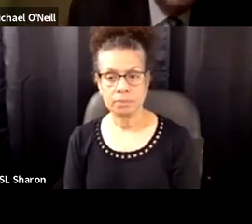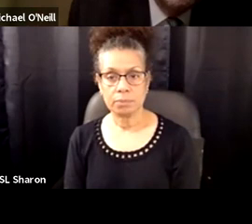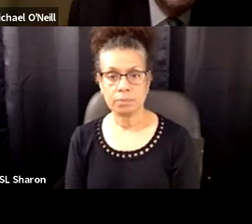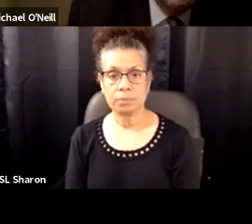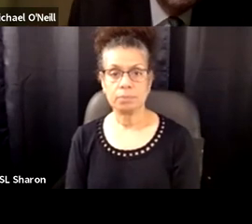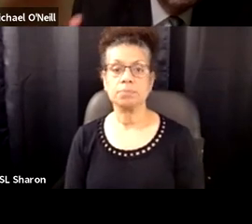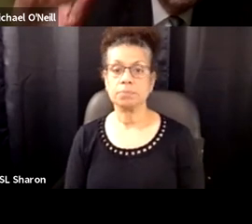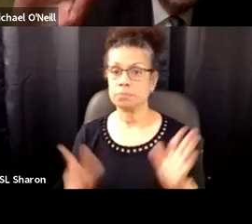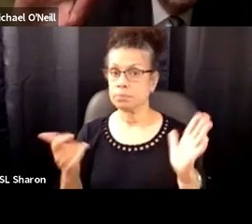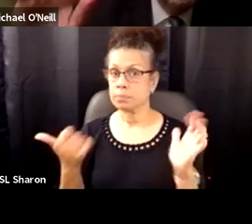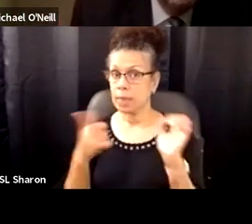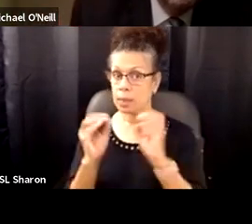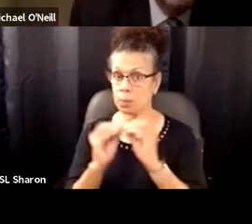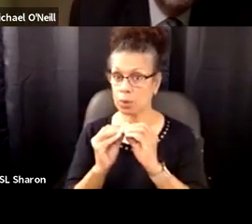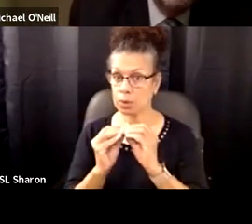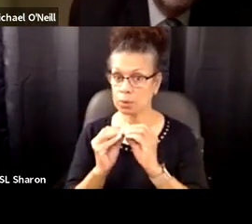any other questions